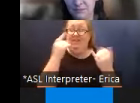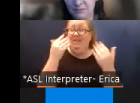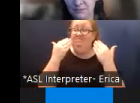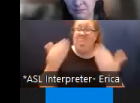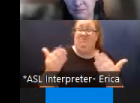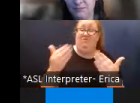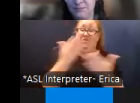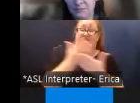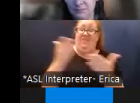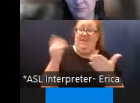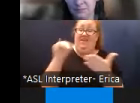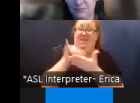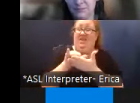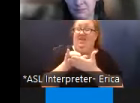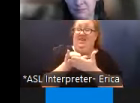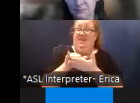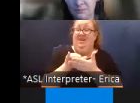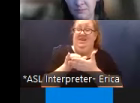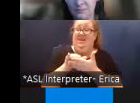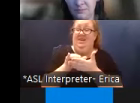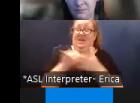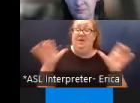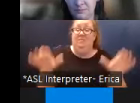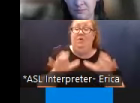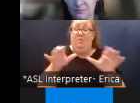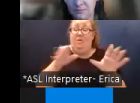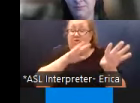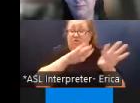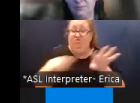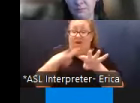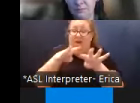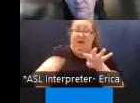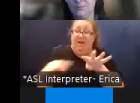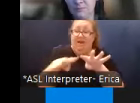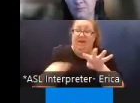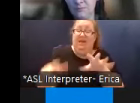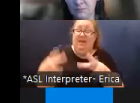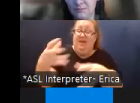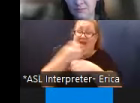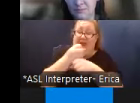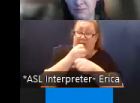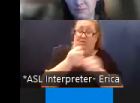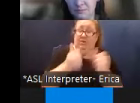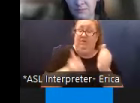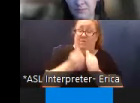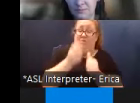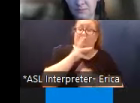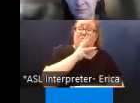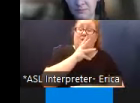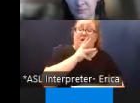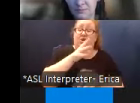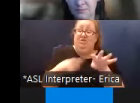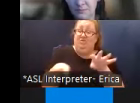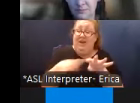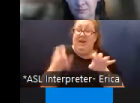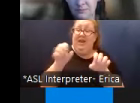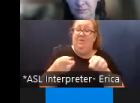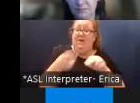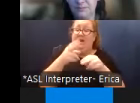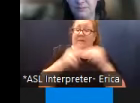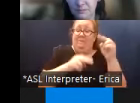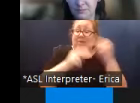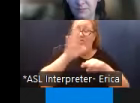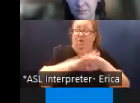thing that promotes draining most of the water, capturing most of the water, and we can build on top of that with